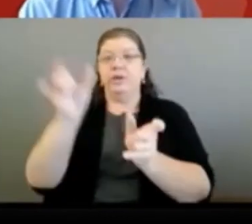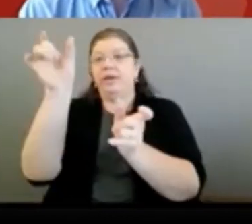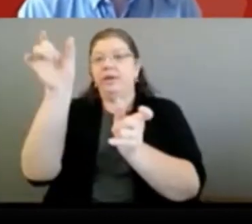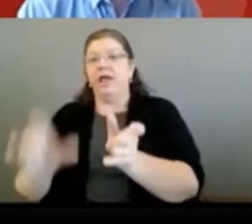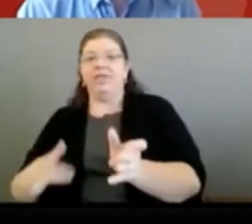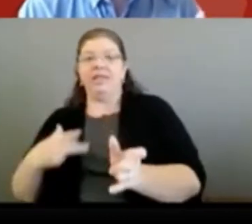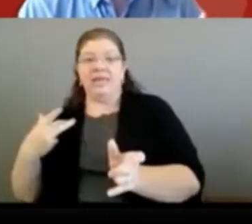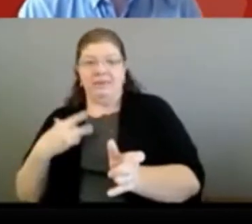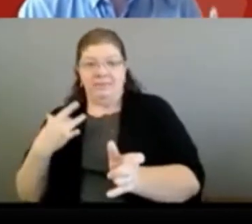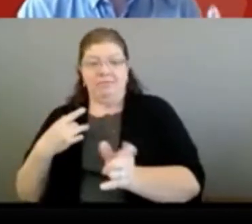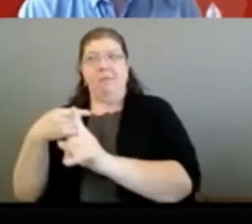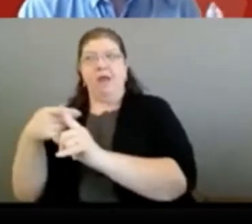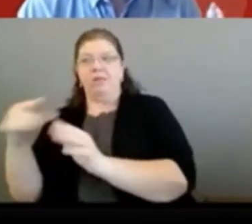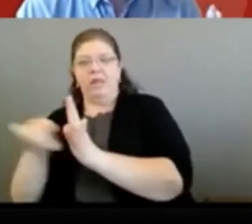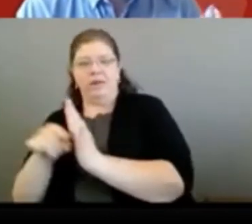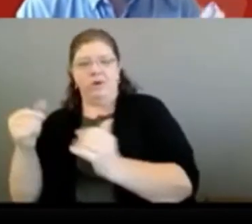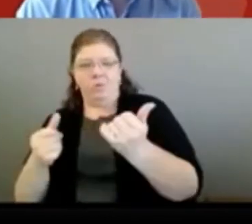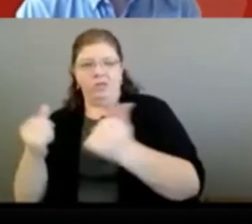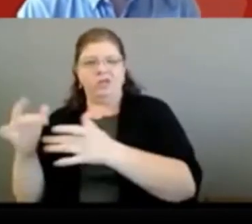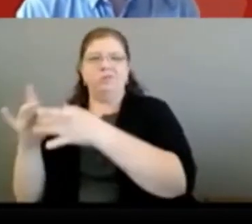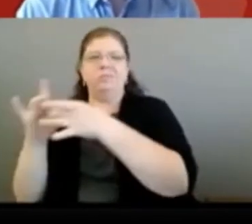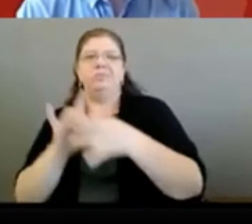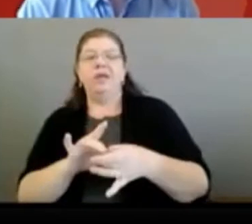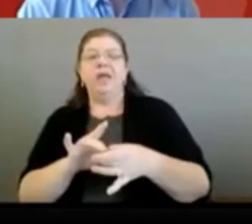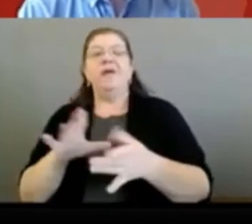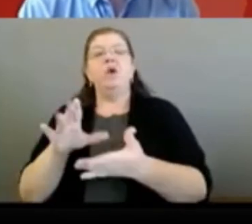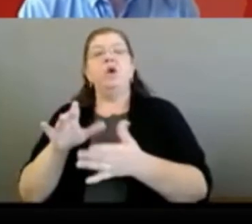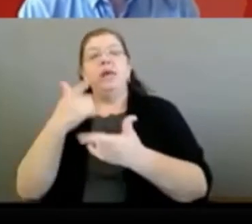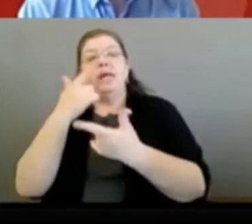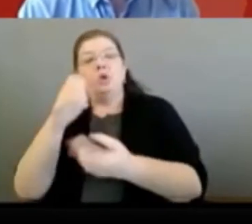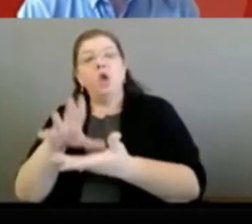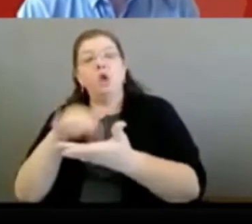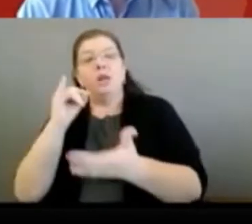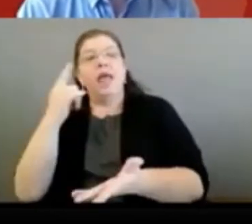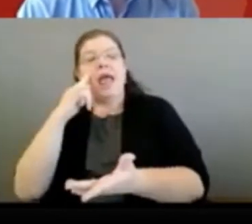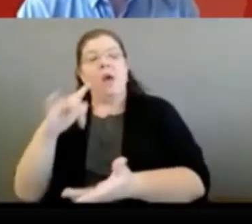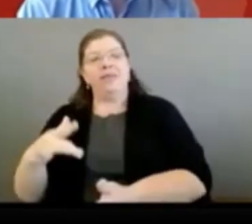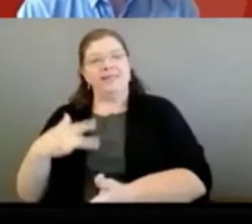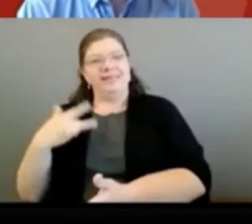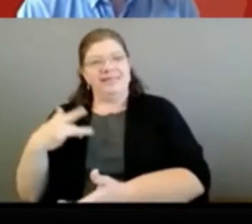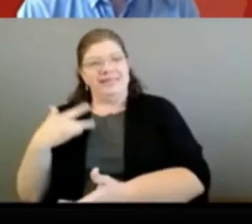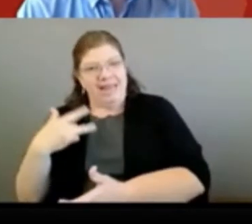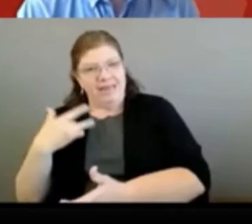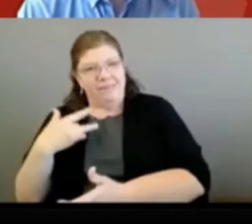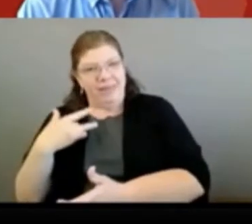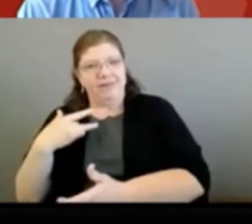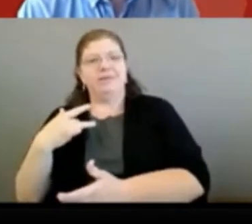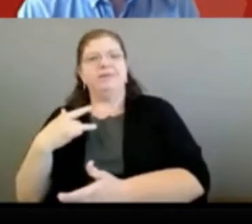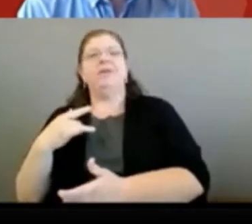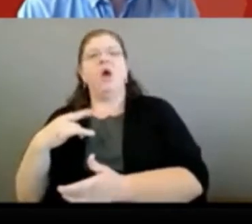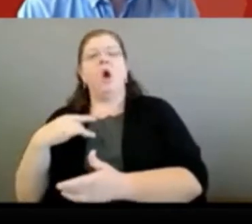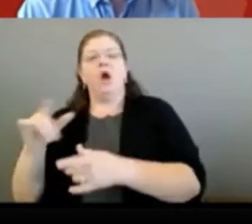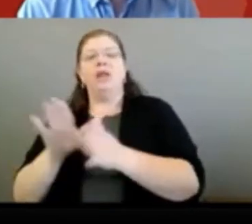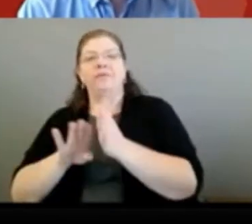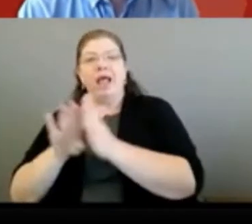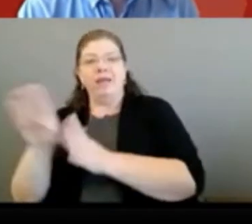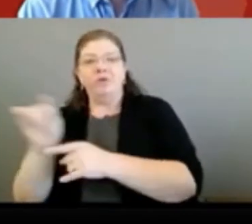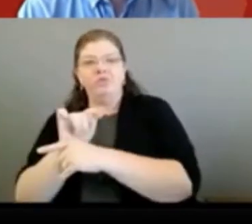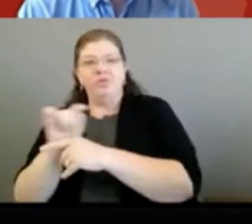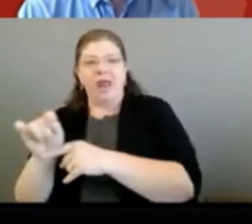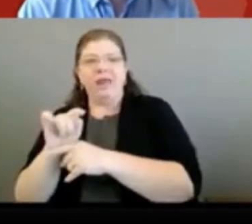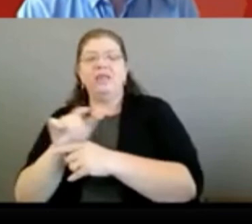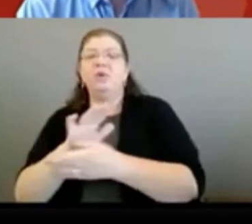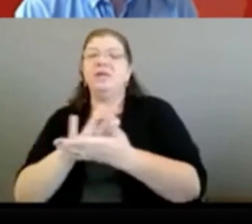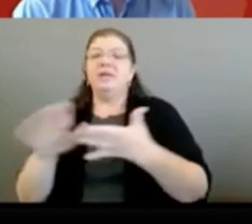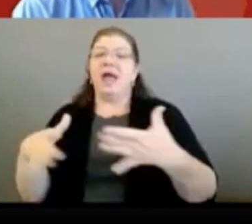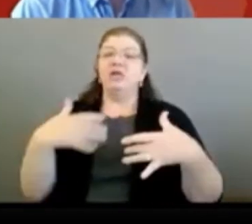learning how some of these sentiment lexicons are developed and trained, there's a nice overview, again, I'll go backwards